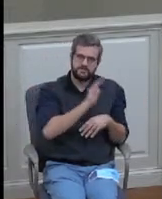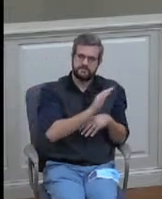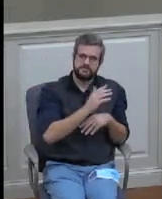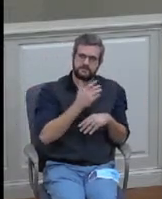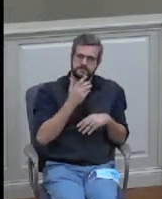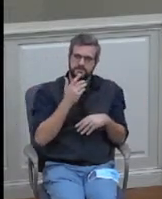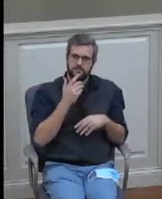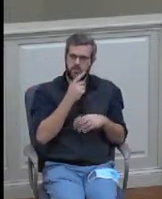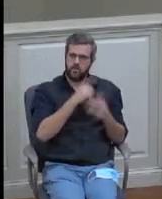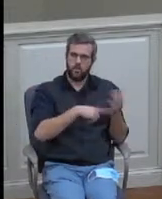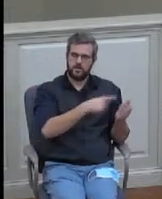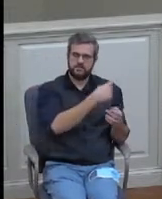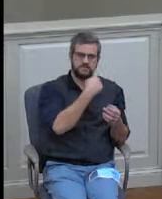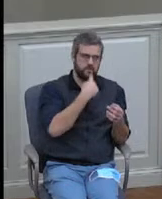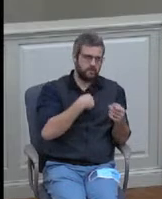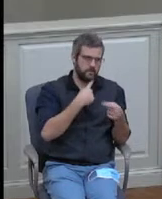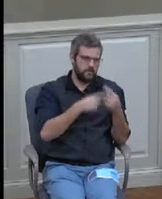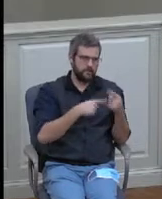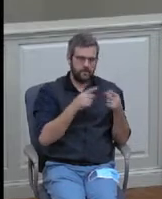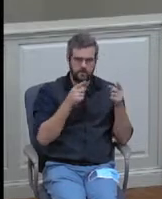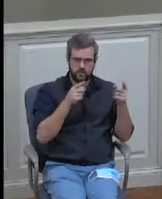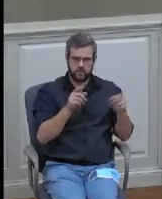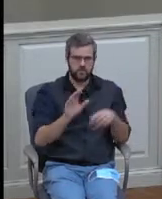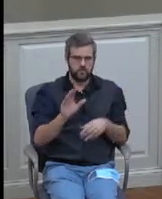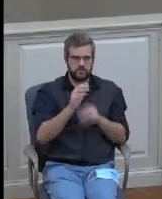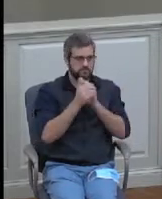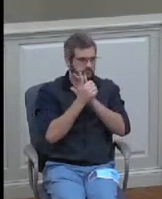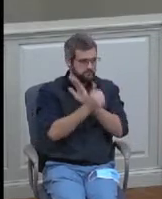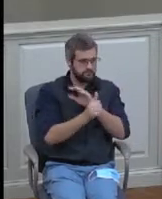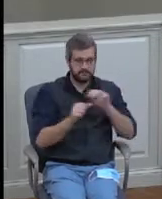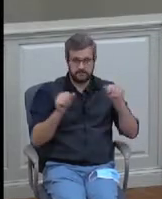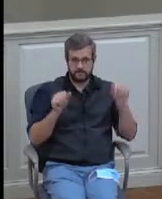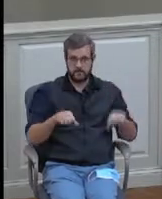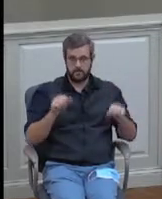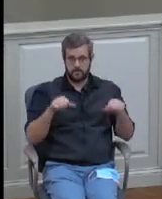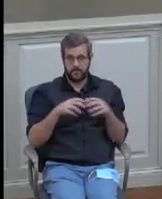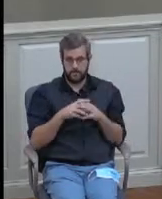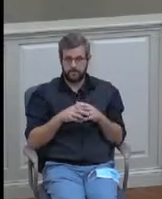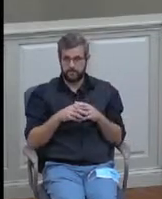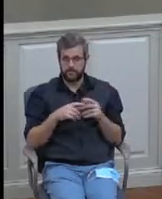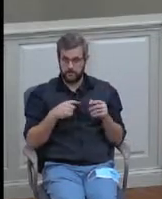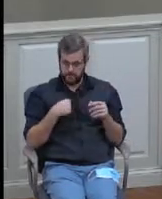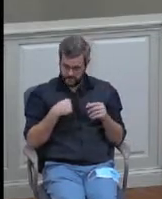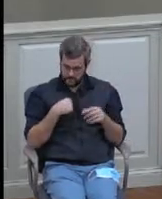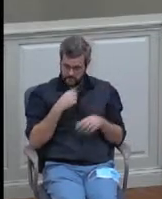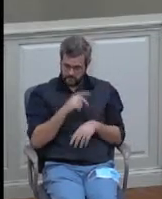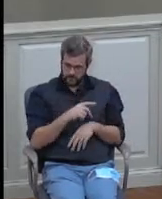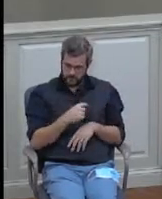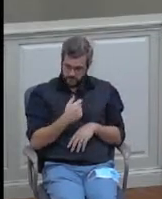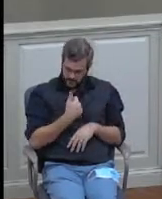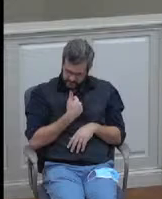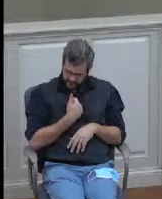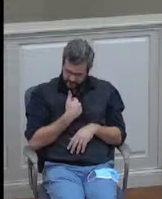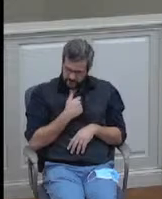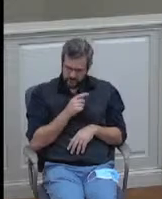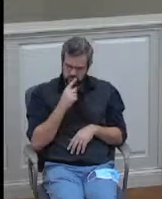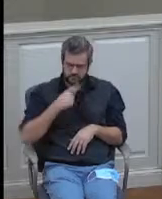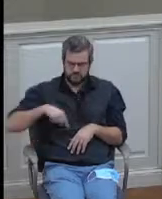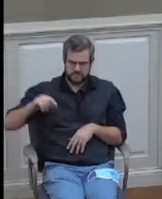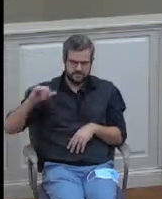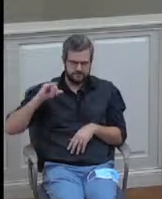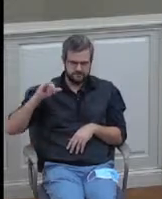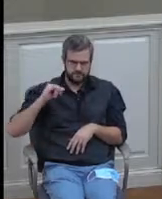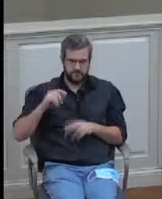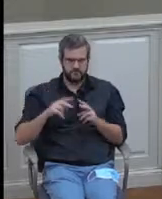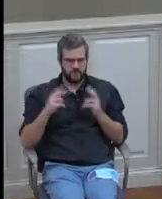and what he's told me about you and your capabilities, and so I personally, and I'm sure the others the same way,